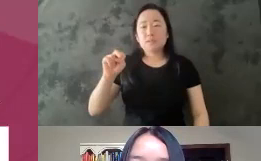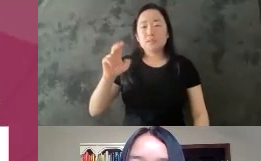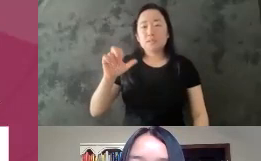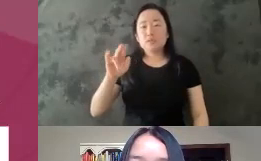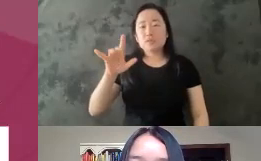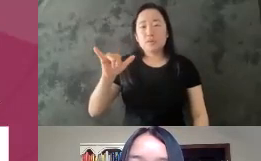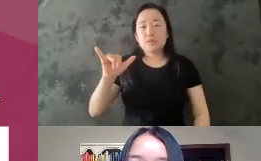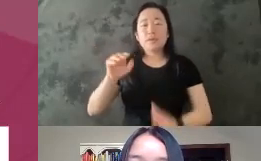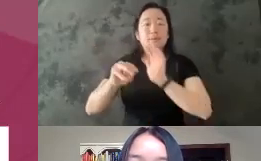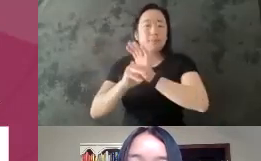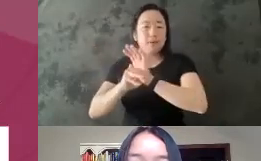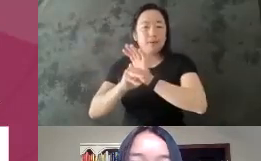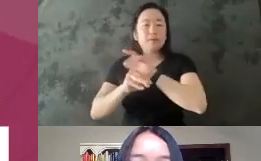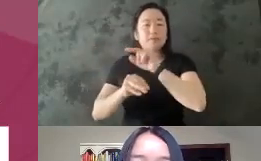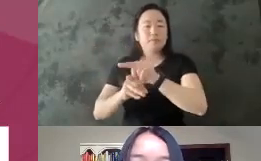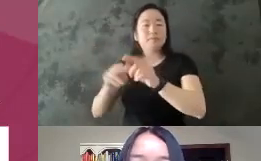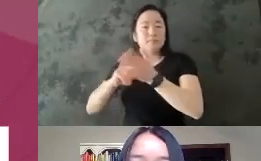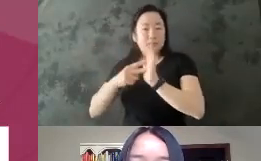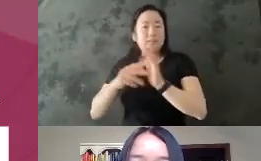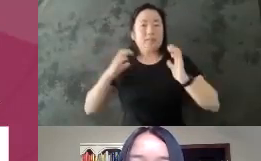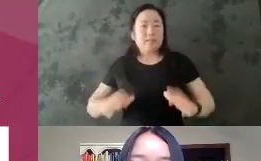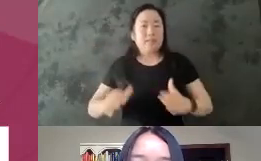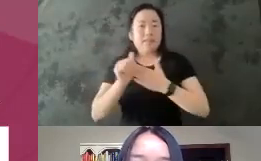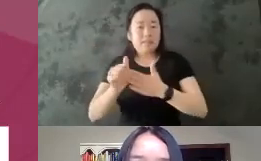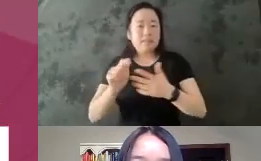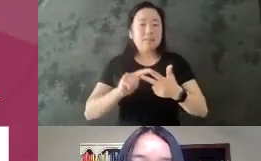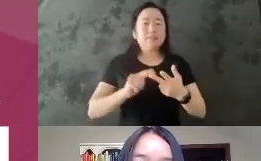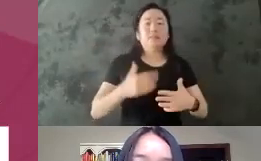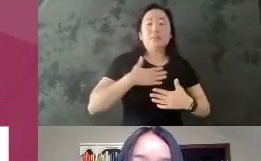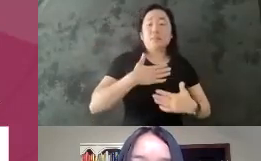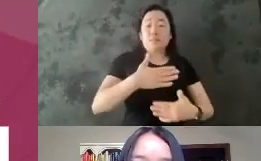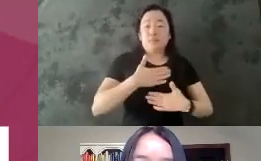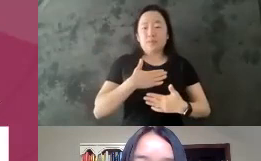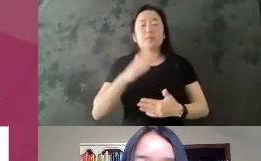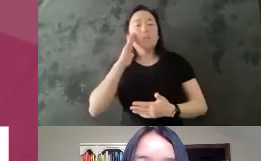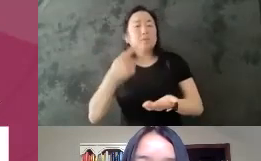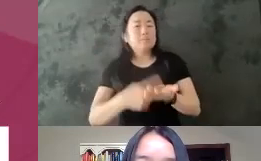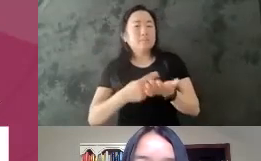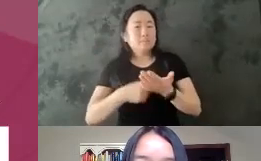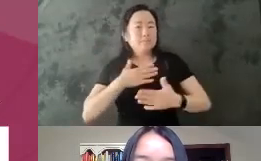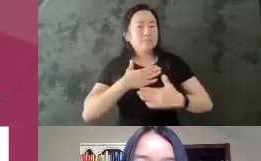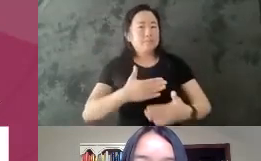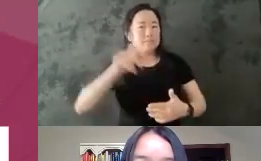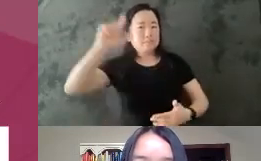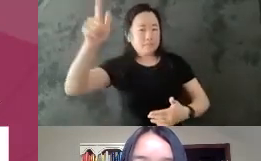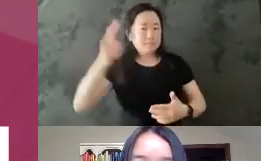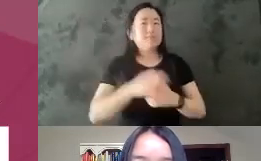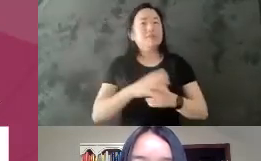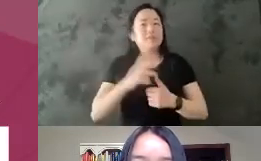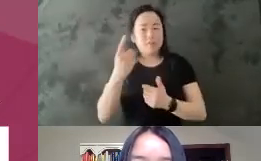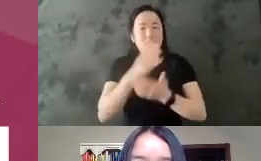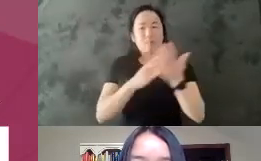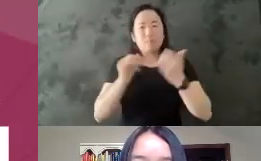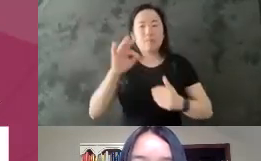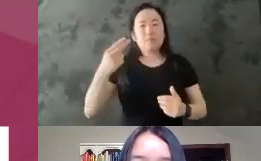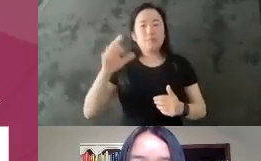That's interesting. I haven't heard of that. Breathing. We actually talk about breathing a little bit later as one component of healing-centered engagement.